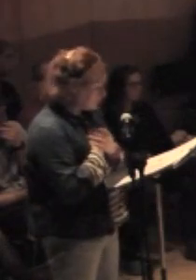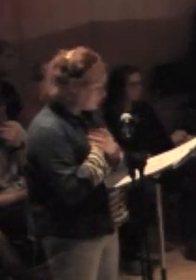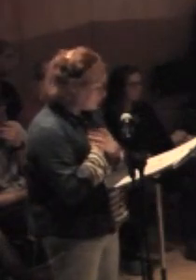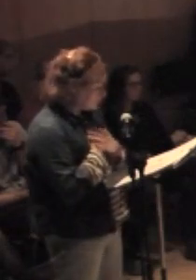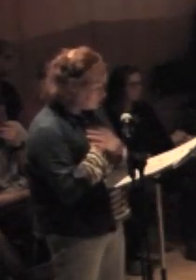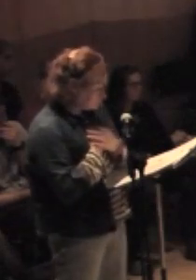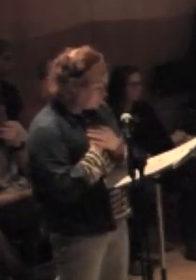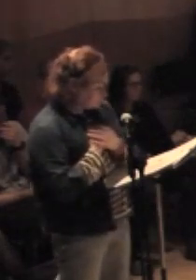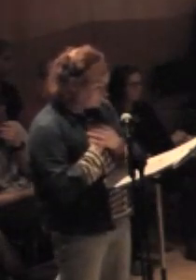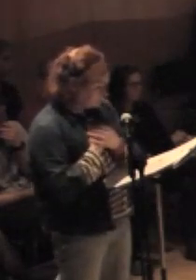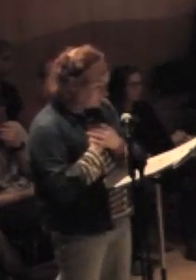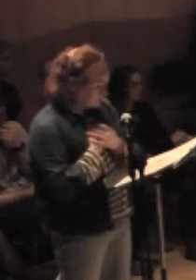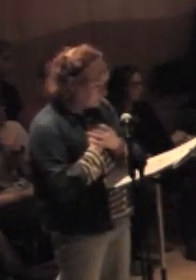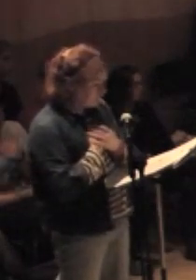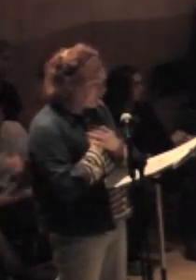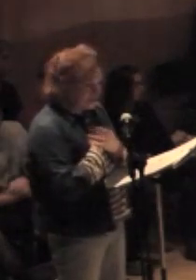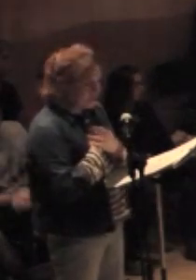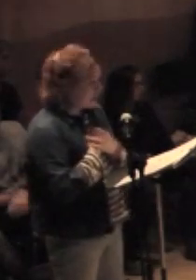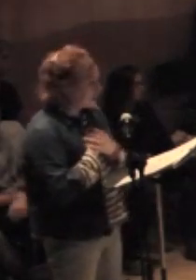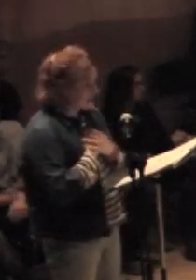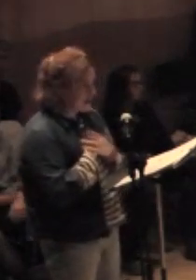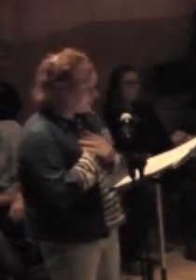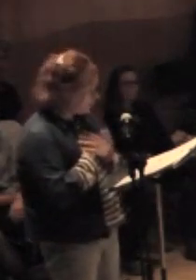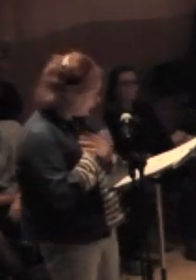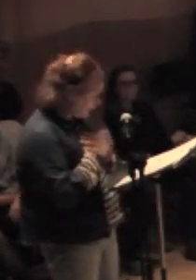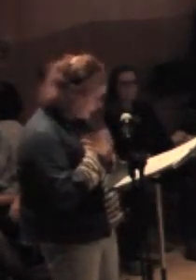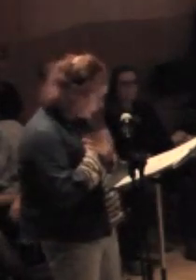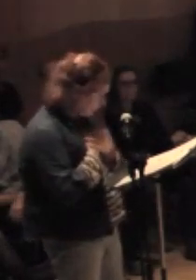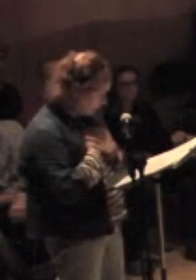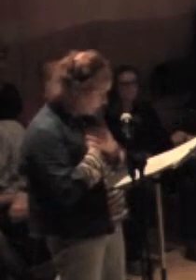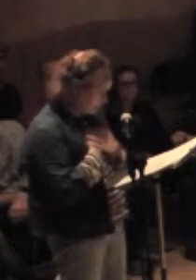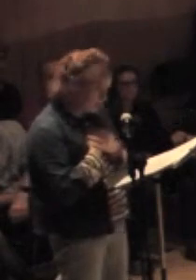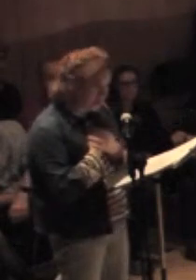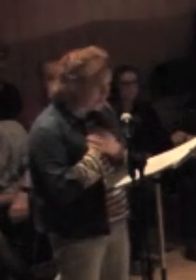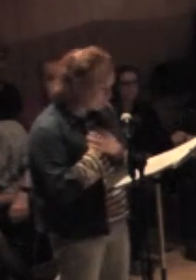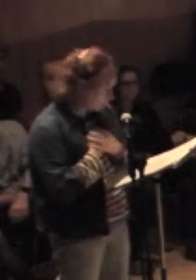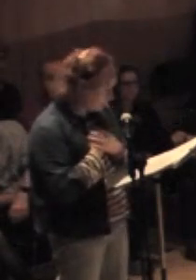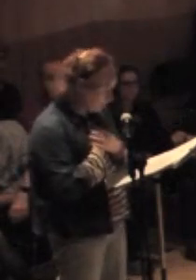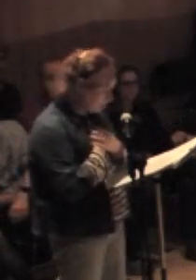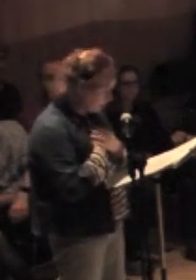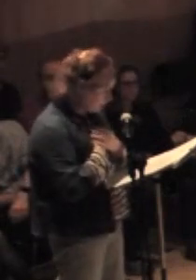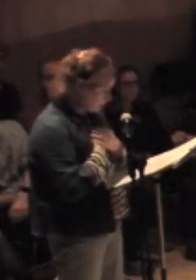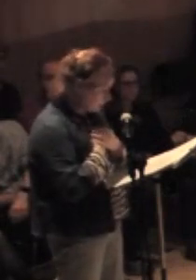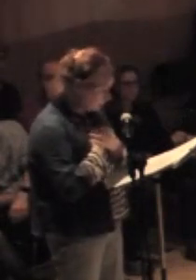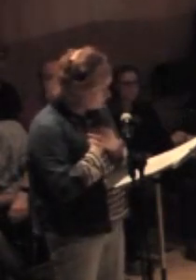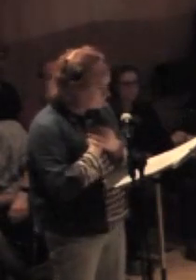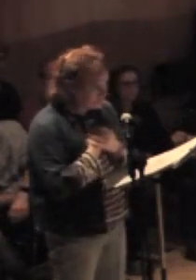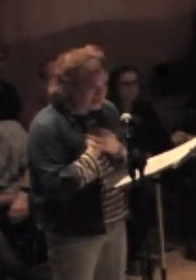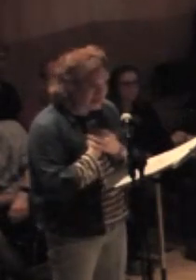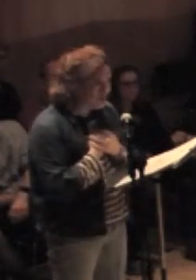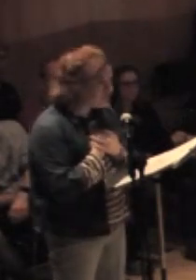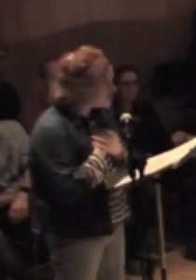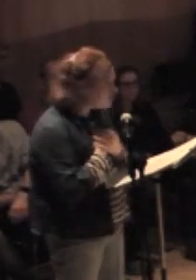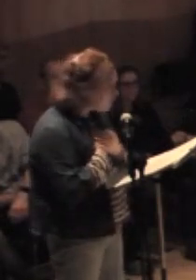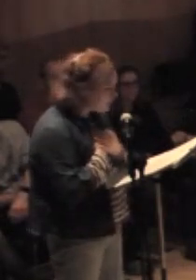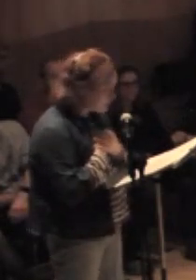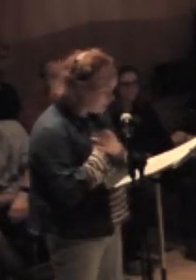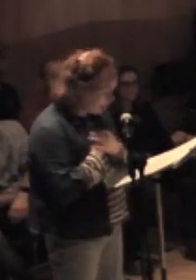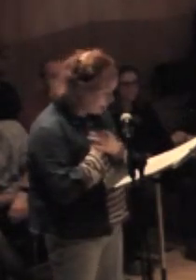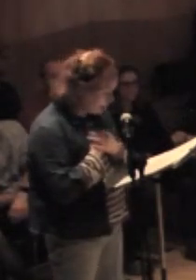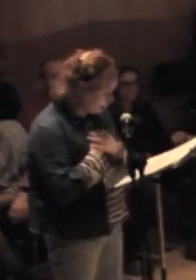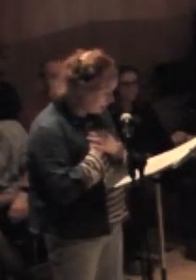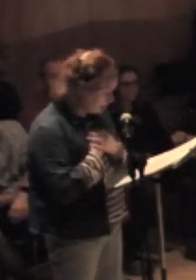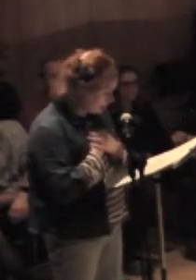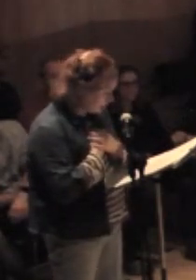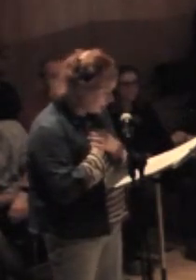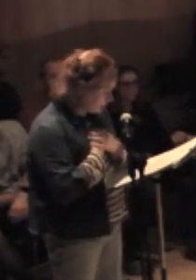don't be scared nothing bad is gonna happen anymore no nothing are you sure about